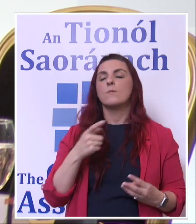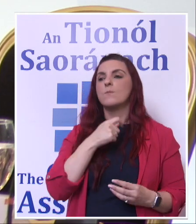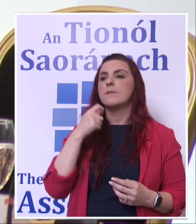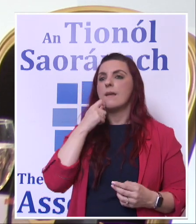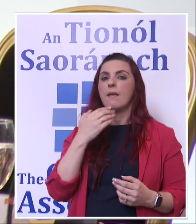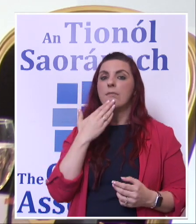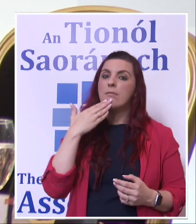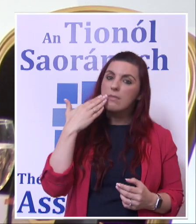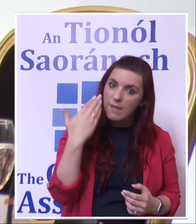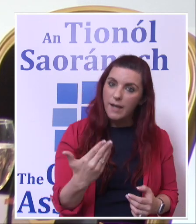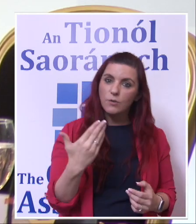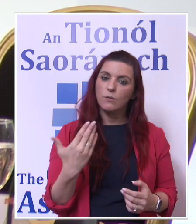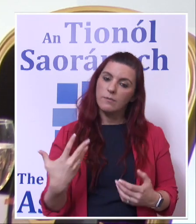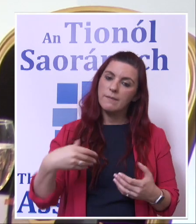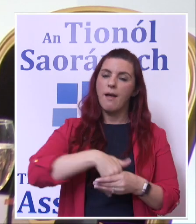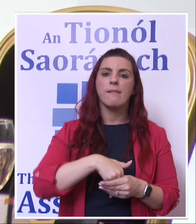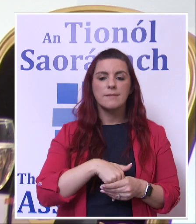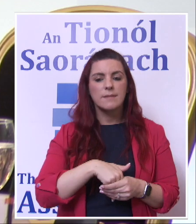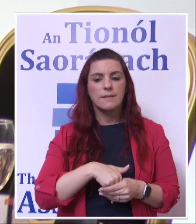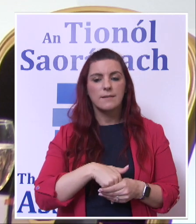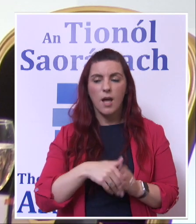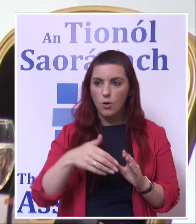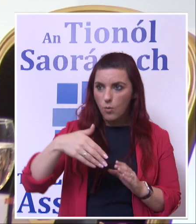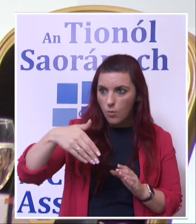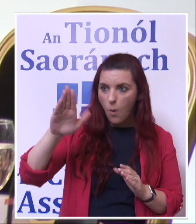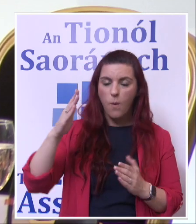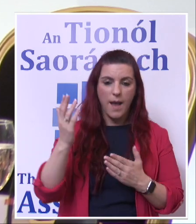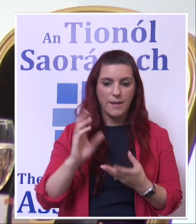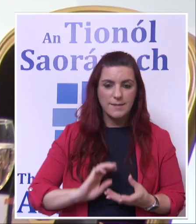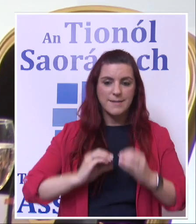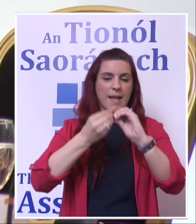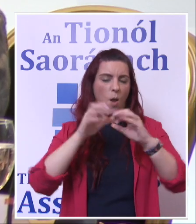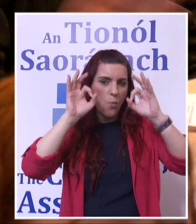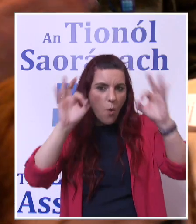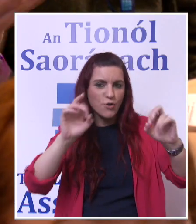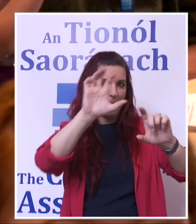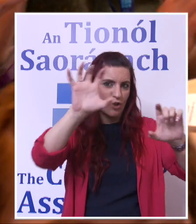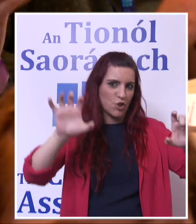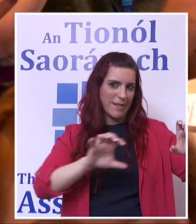thank you for getting involved, and go and design a wonderful jigsaw, please.